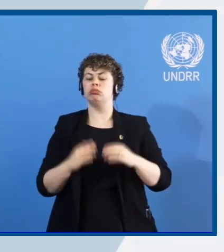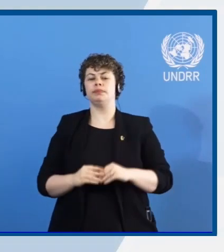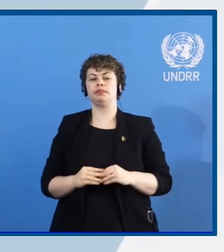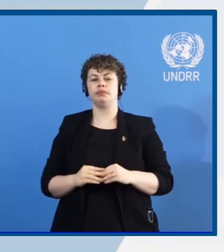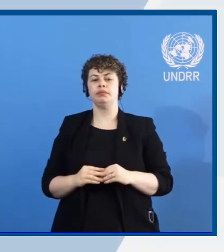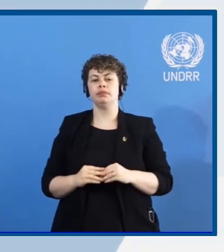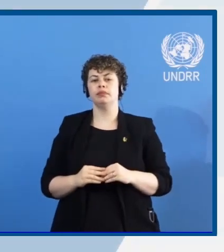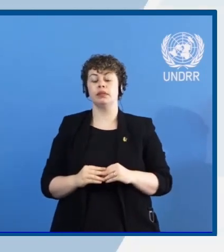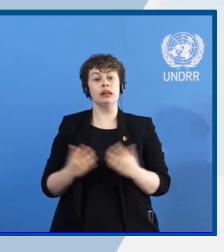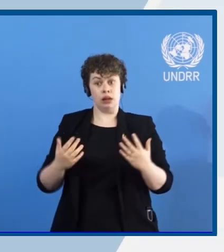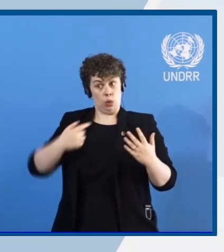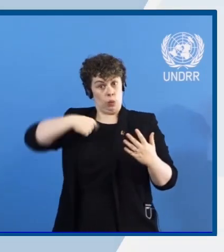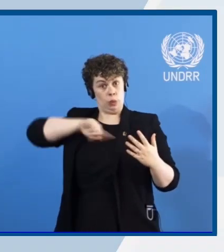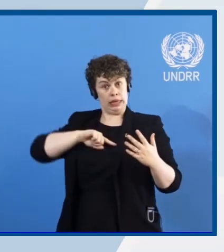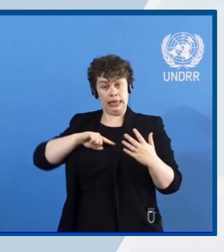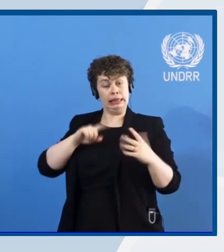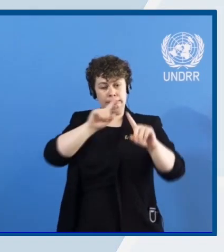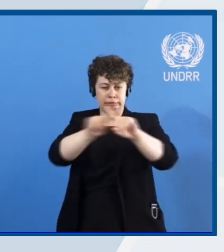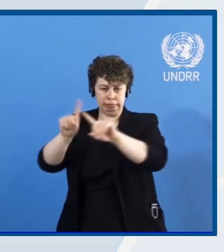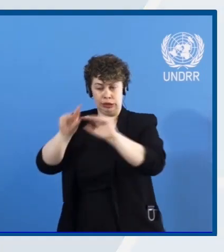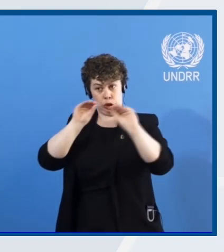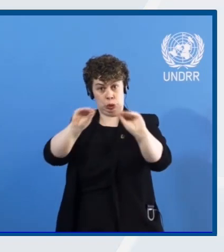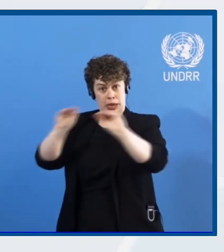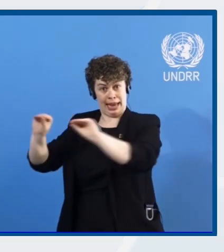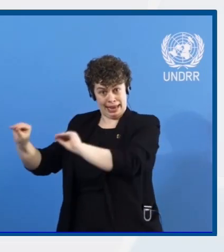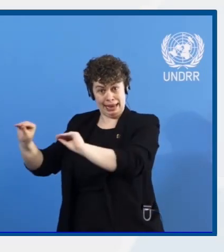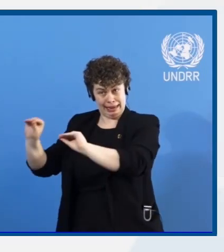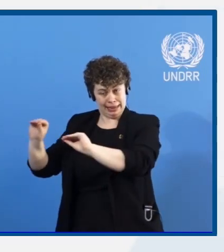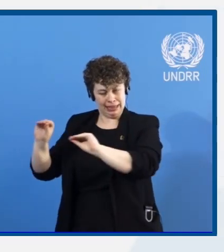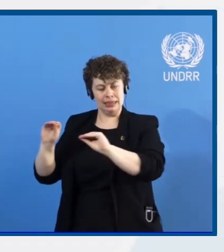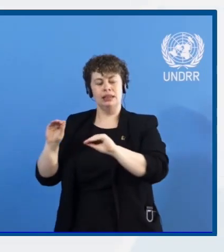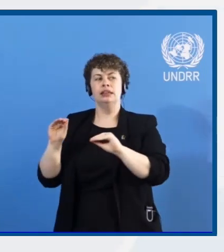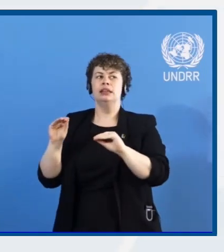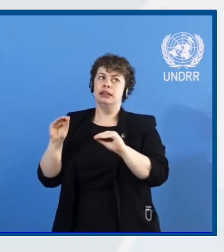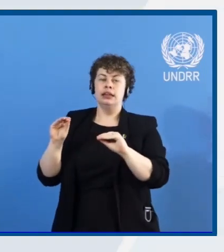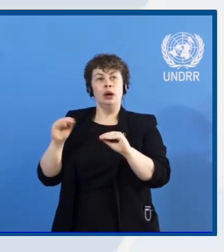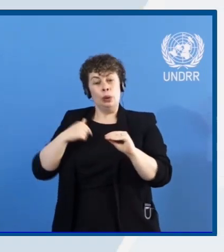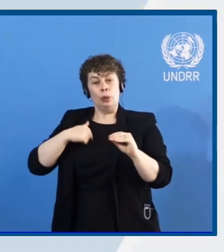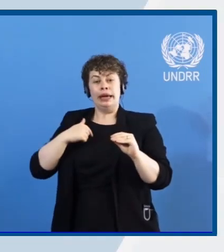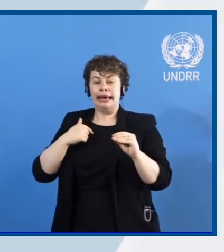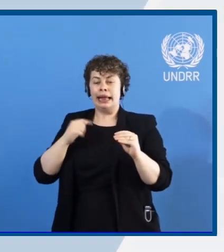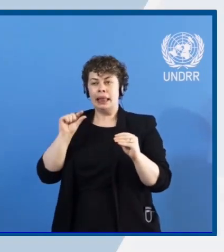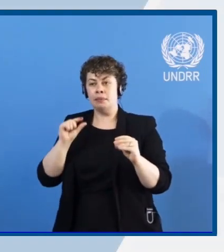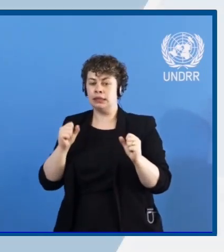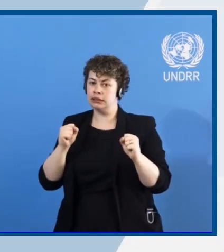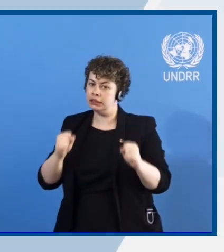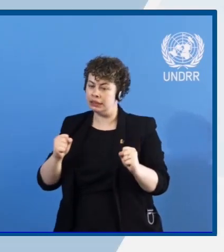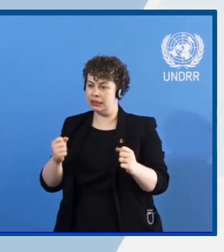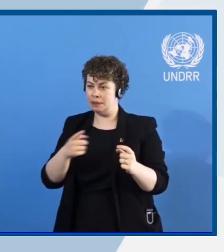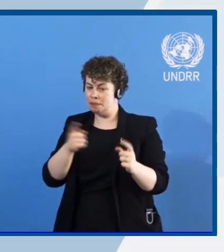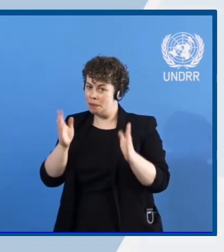the training is concerned, we're trying to perpetuate the whole thinking